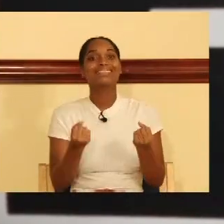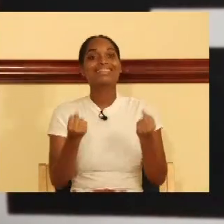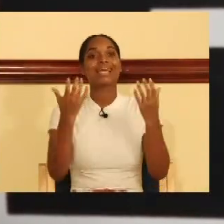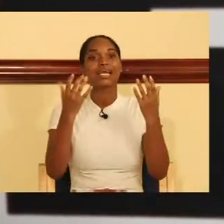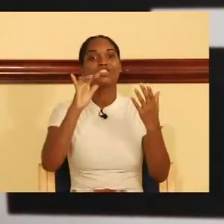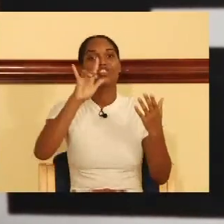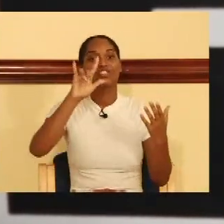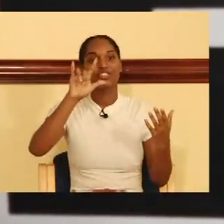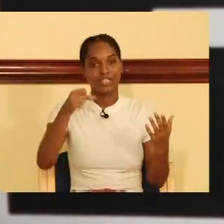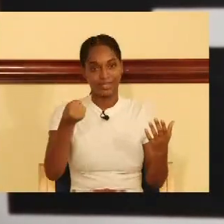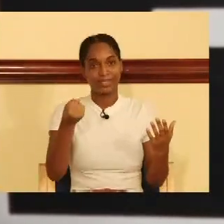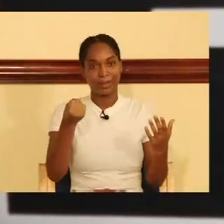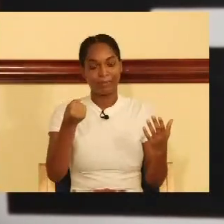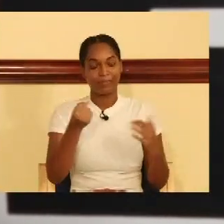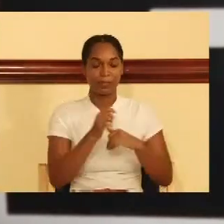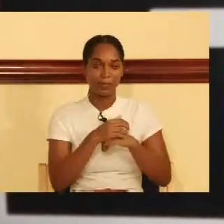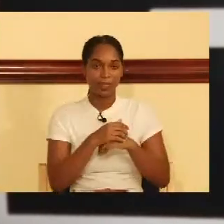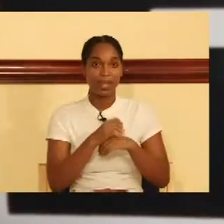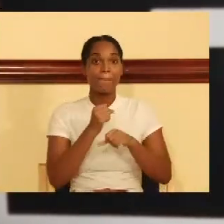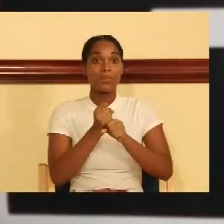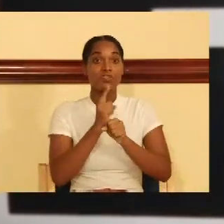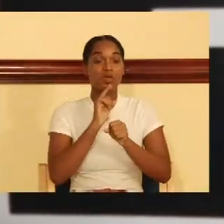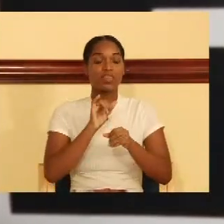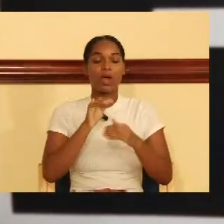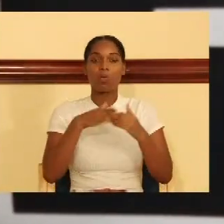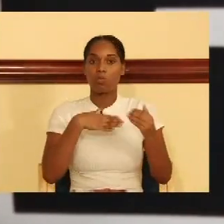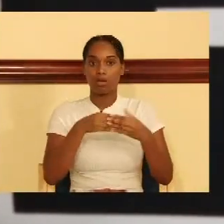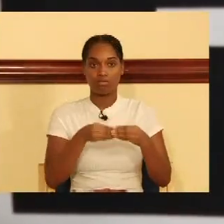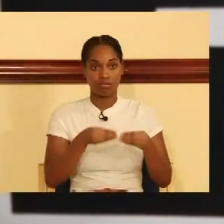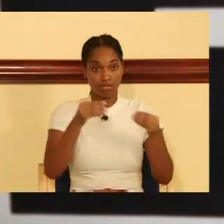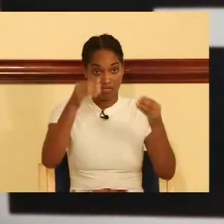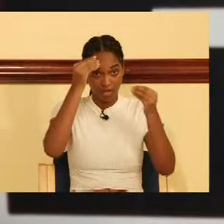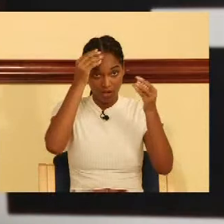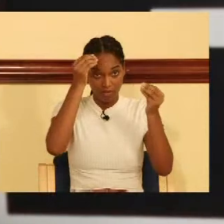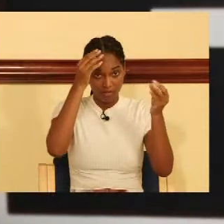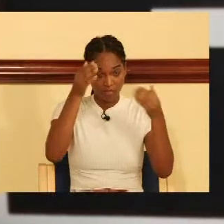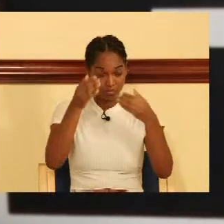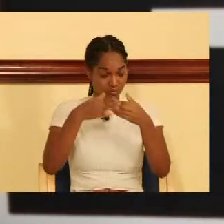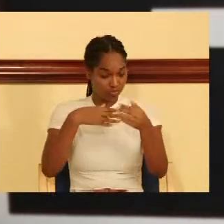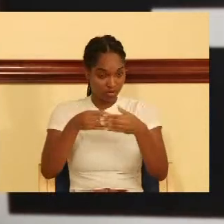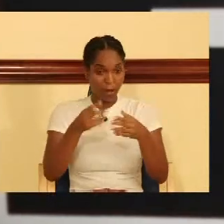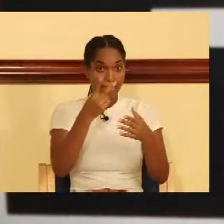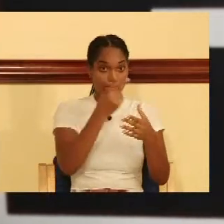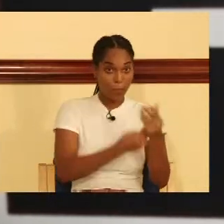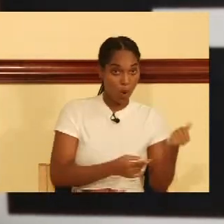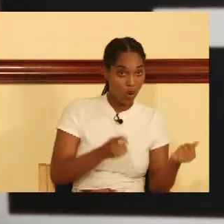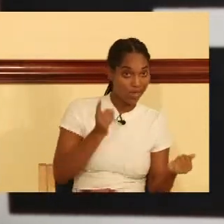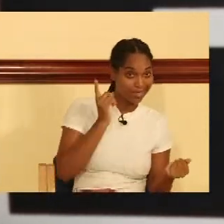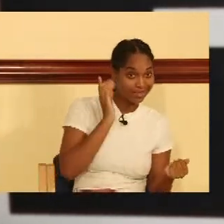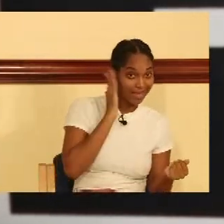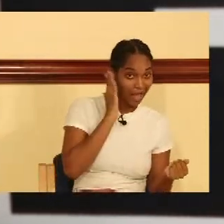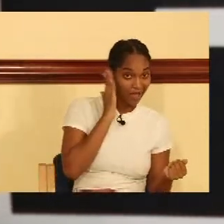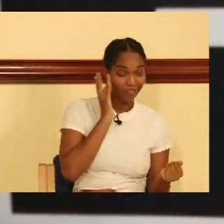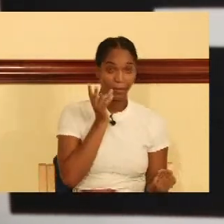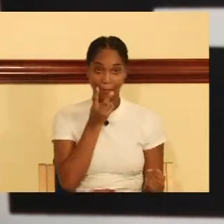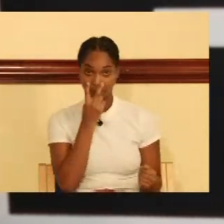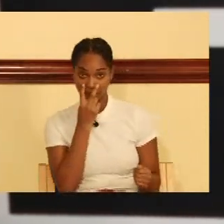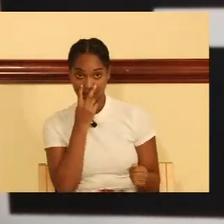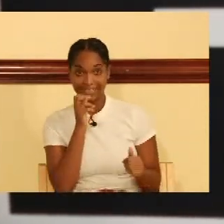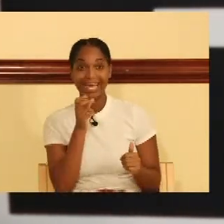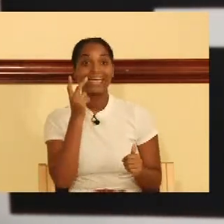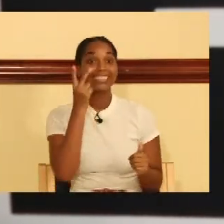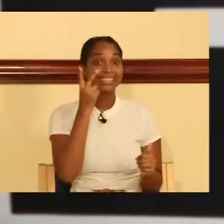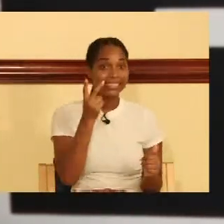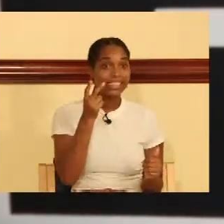also ensuring too that whenever we're giving information, both the deaf and the blind can see